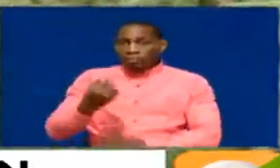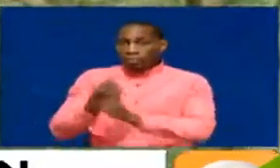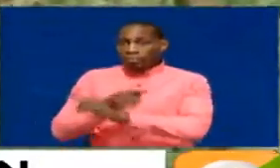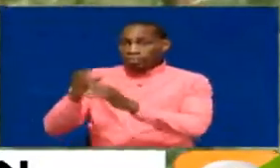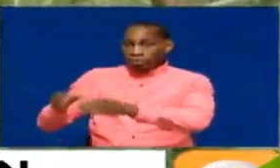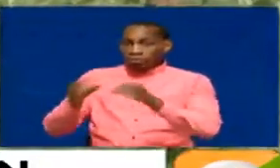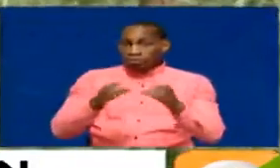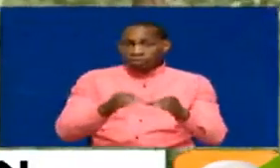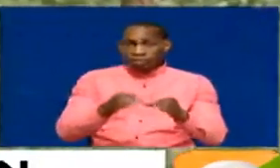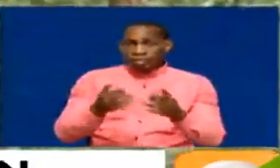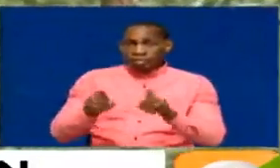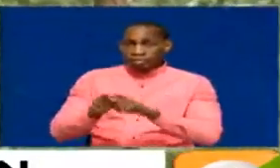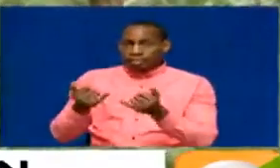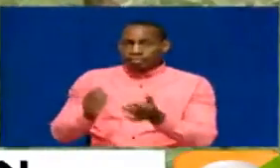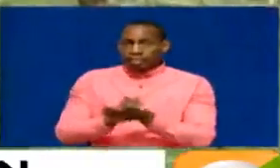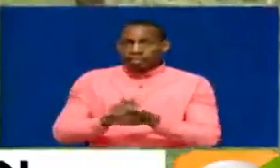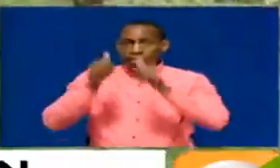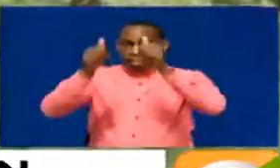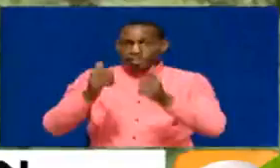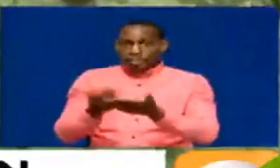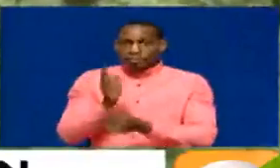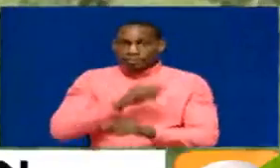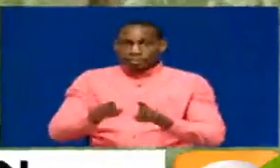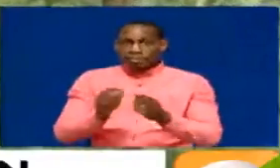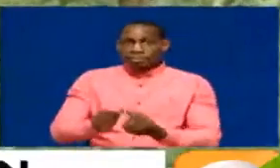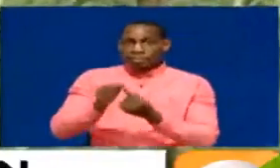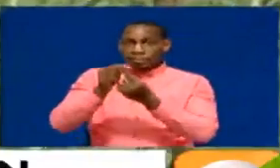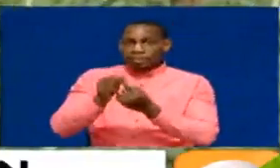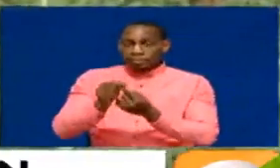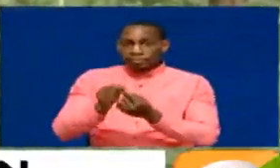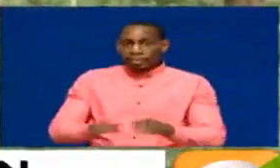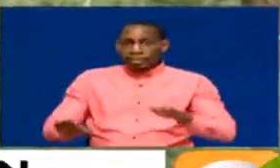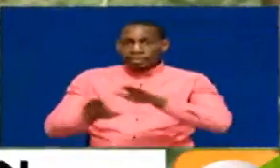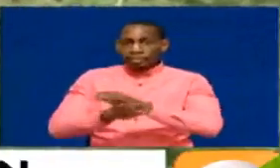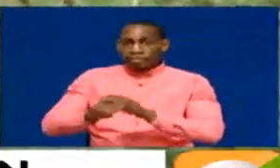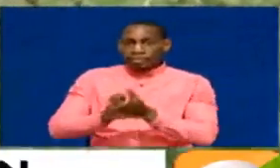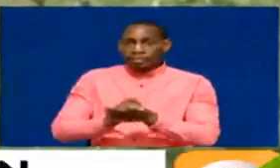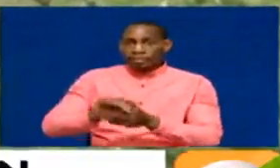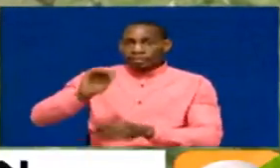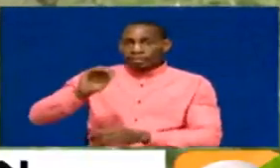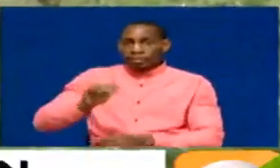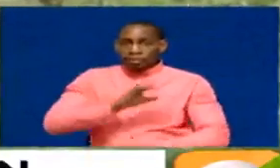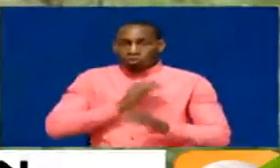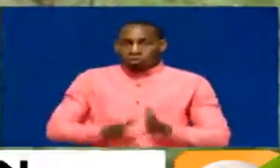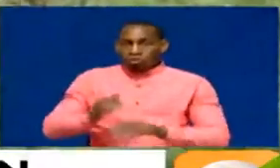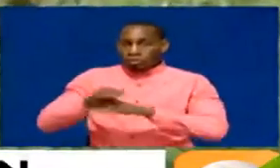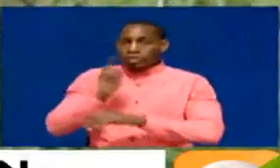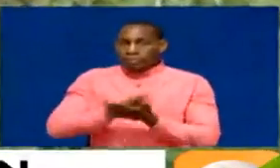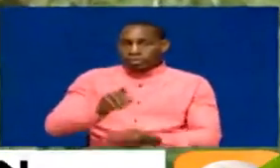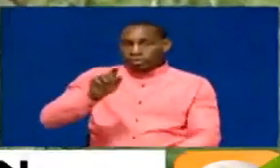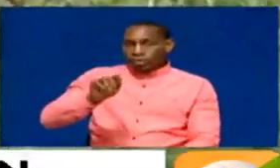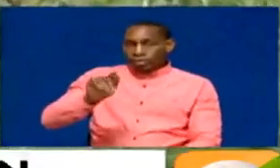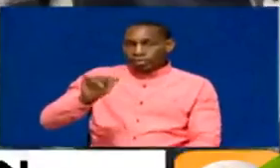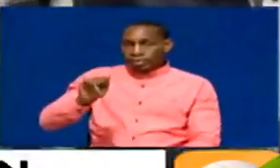different communities, has also been degazetted and a special assistant county commissioner deployed along the Tiati